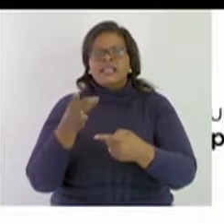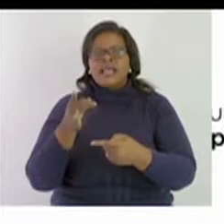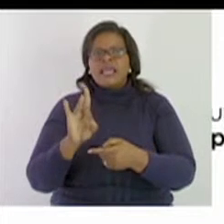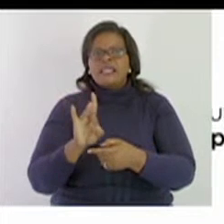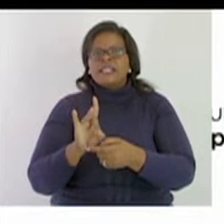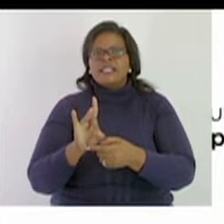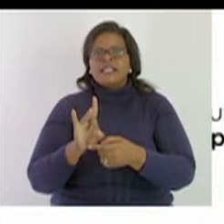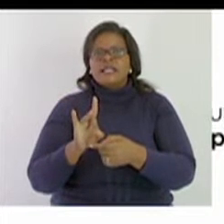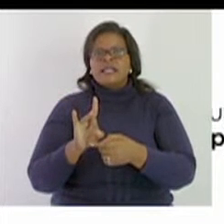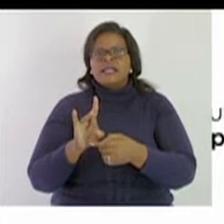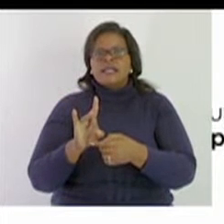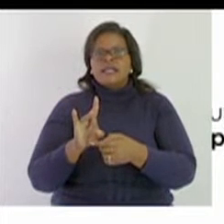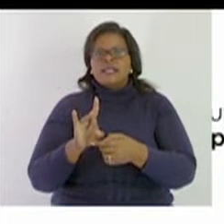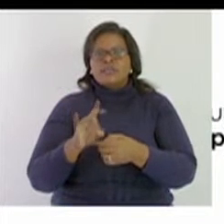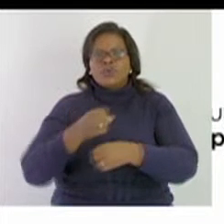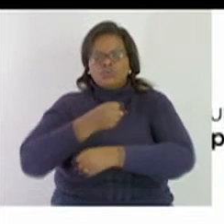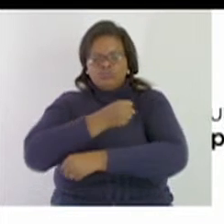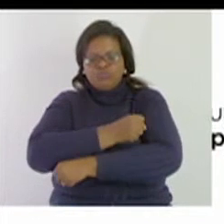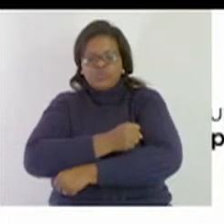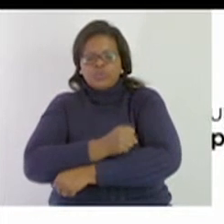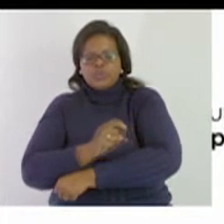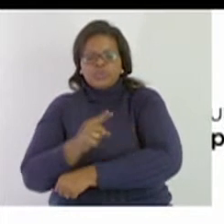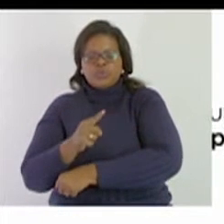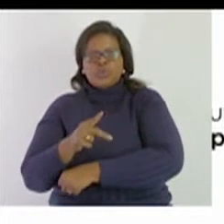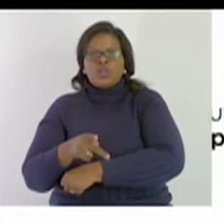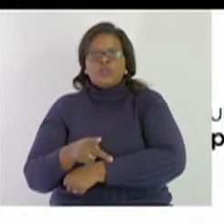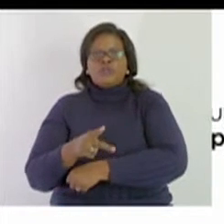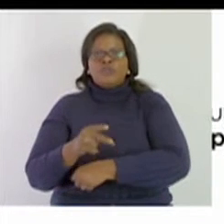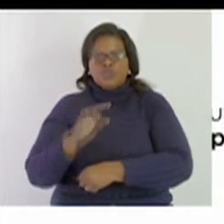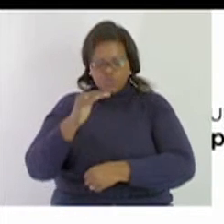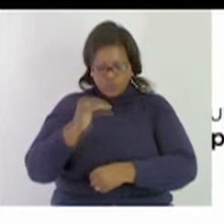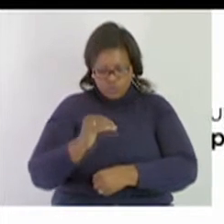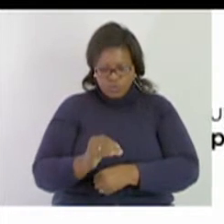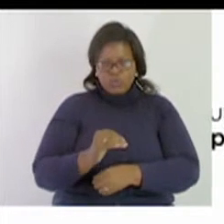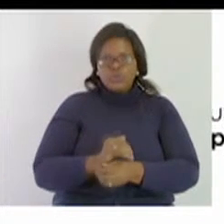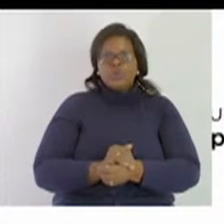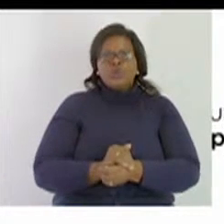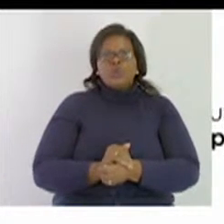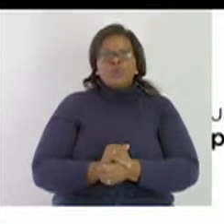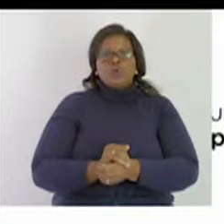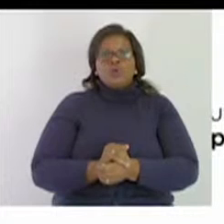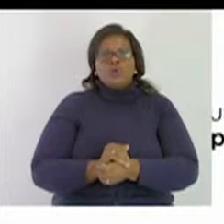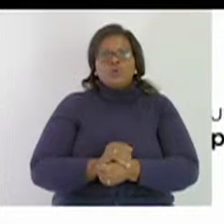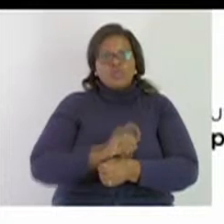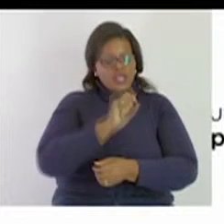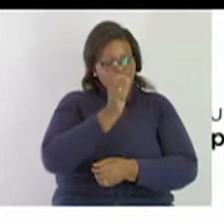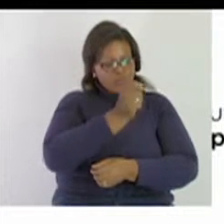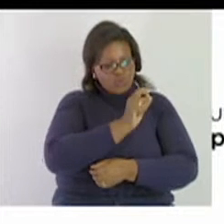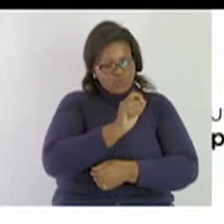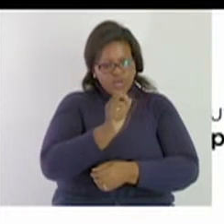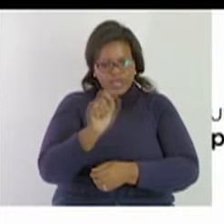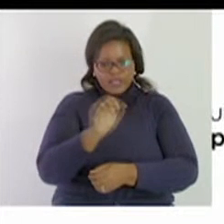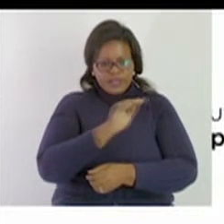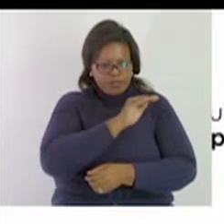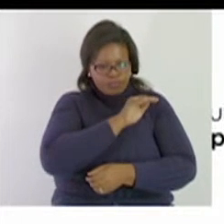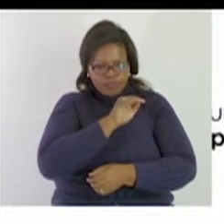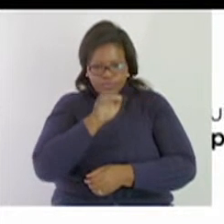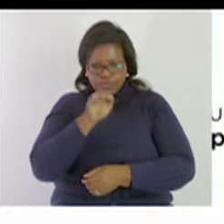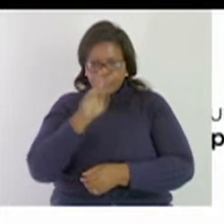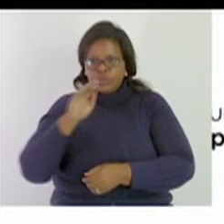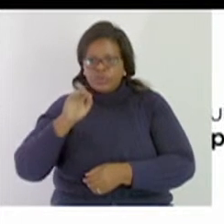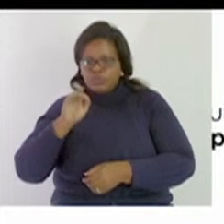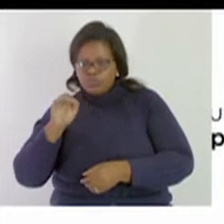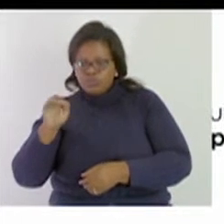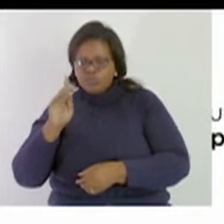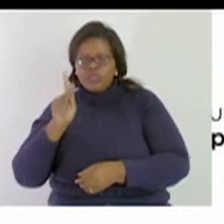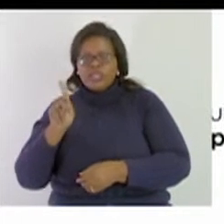8 equals 12. So the next step, we rewrite all the